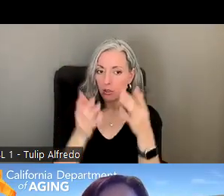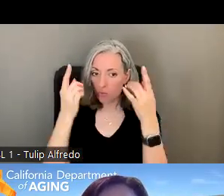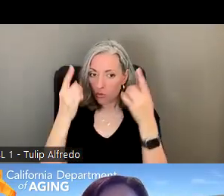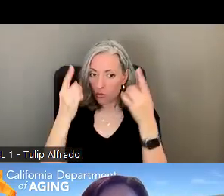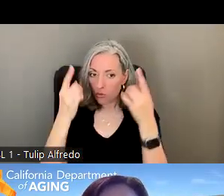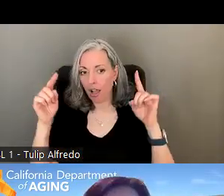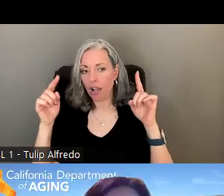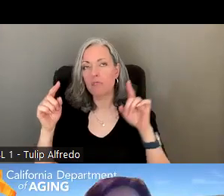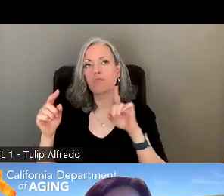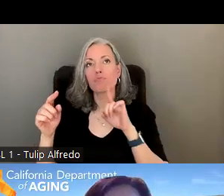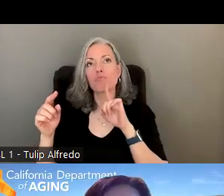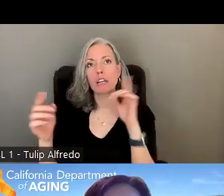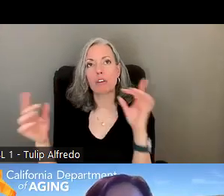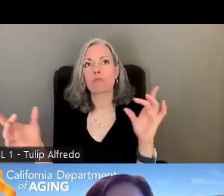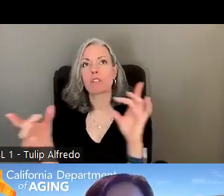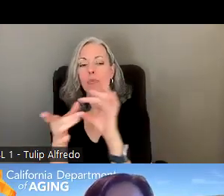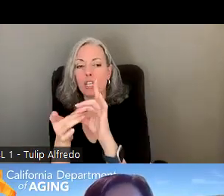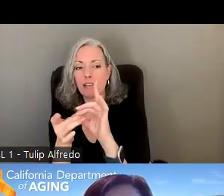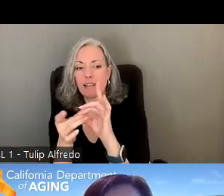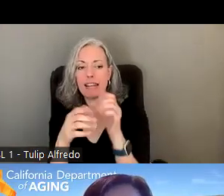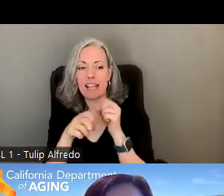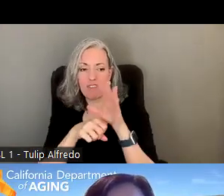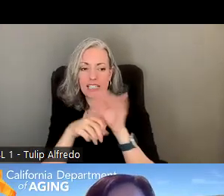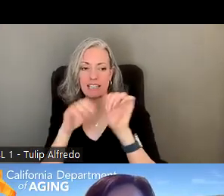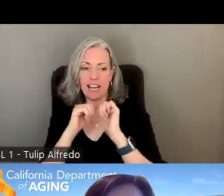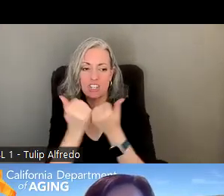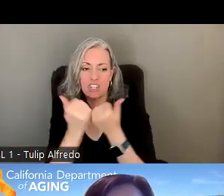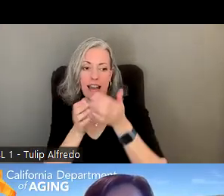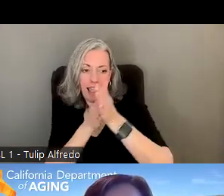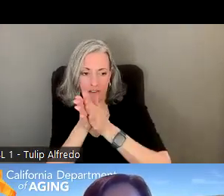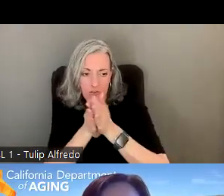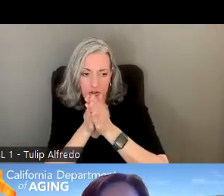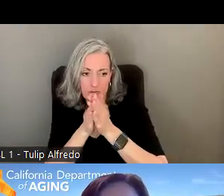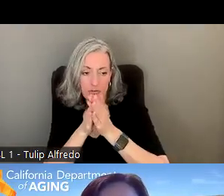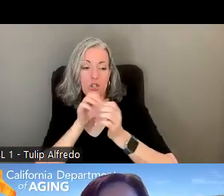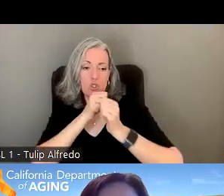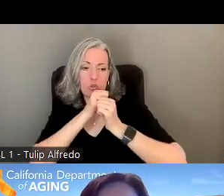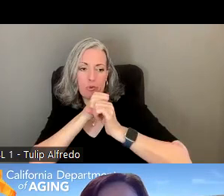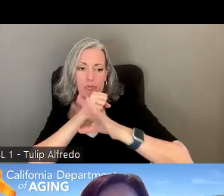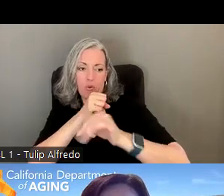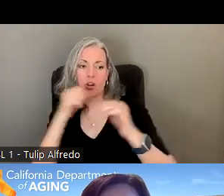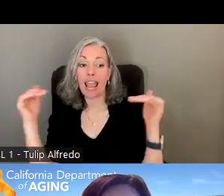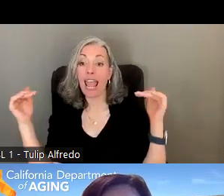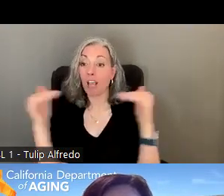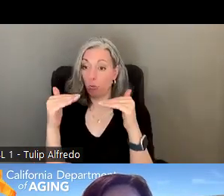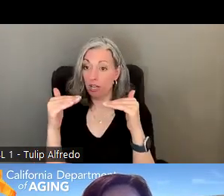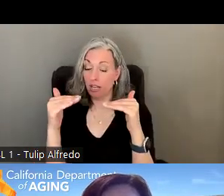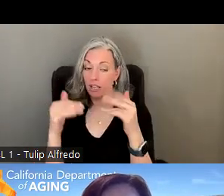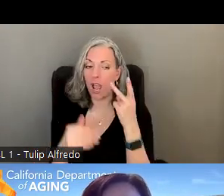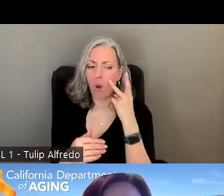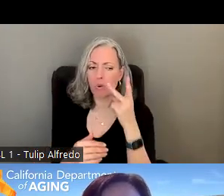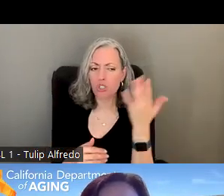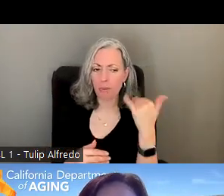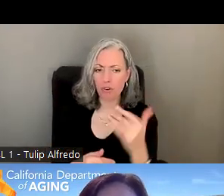greater alignment and effectiveness in the agency's effort to promote equity. And we saw earlier the 5